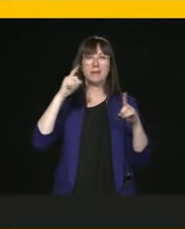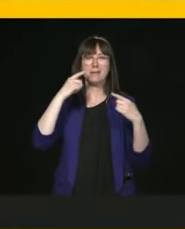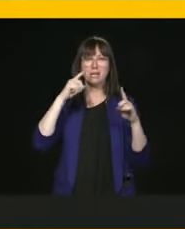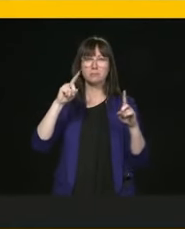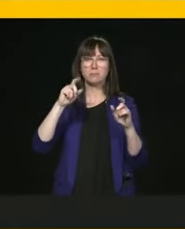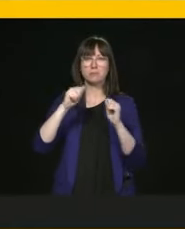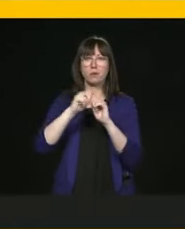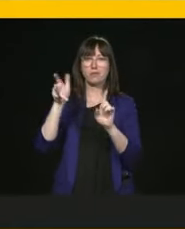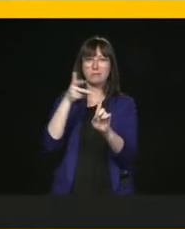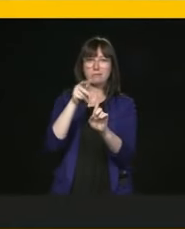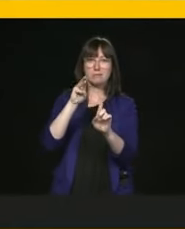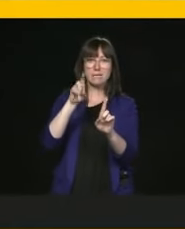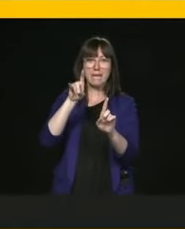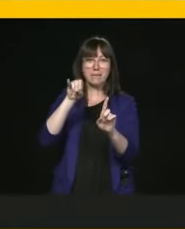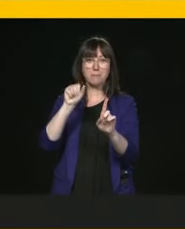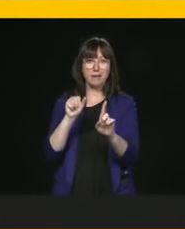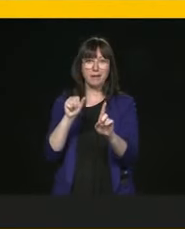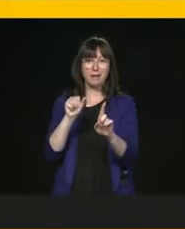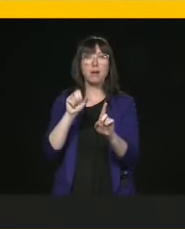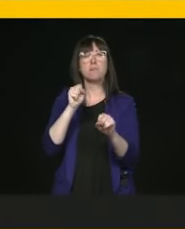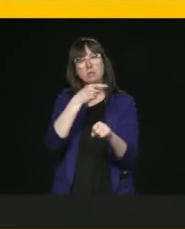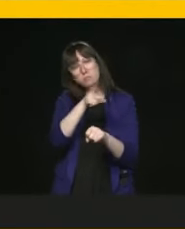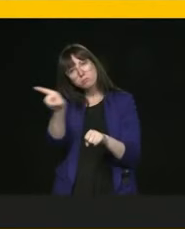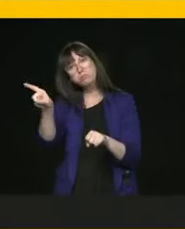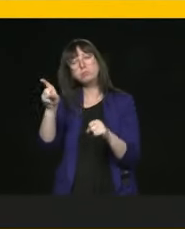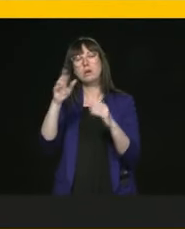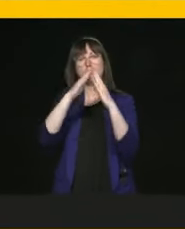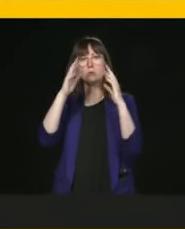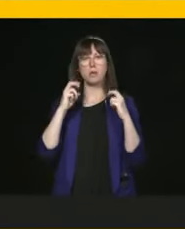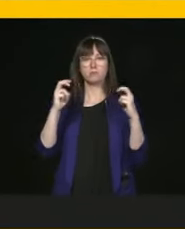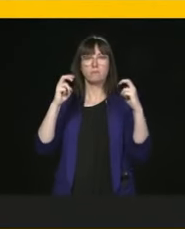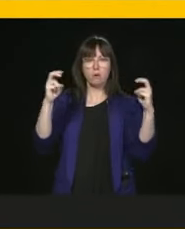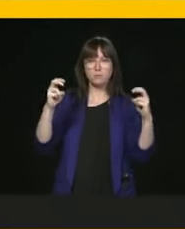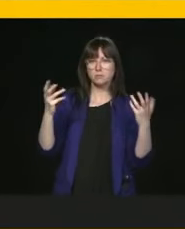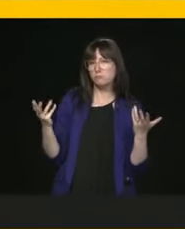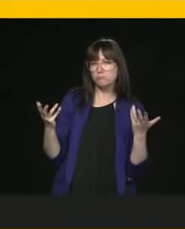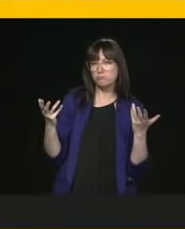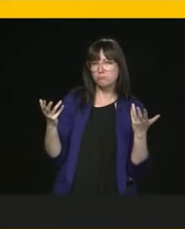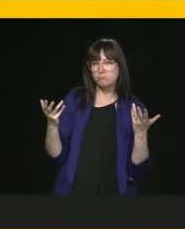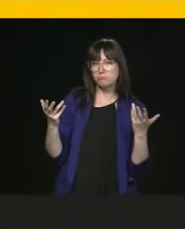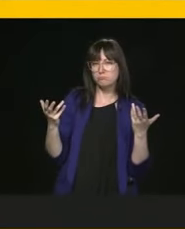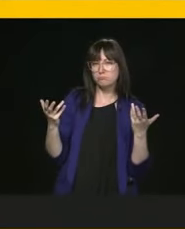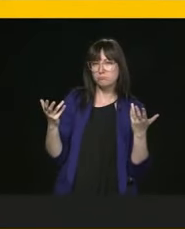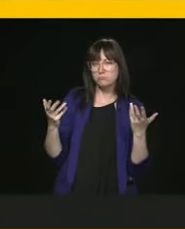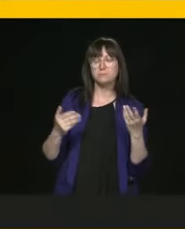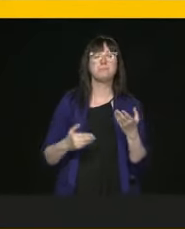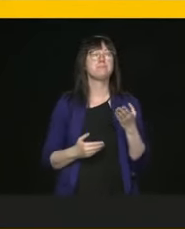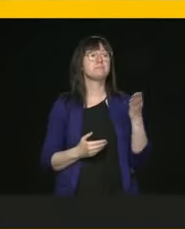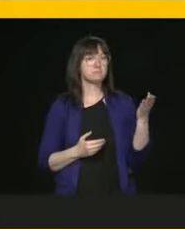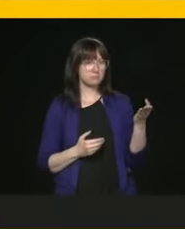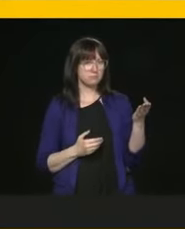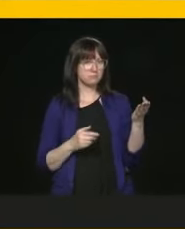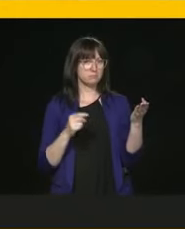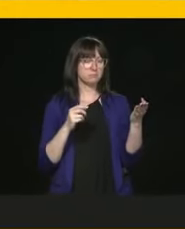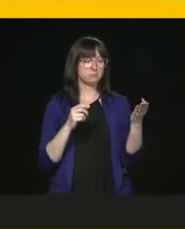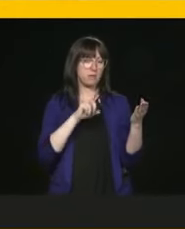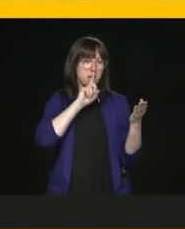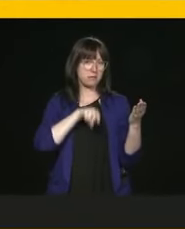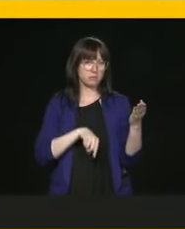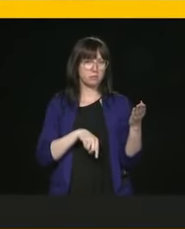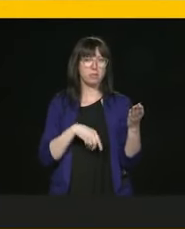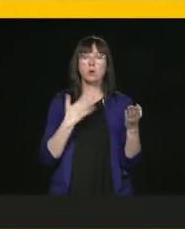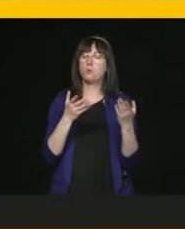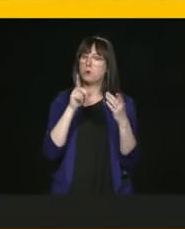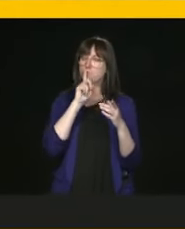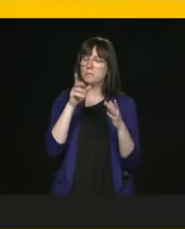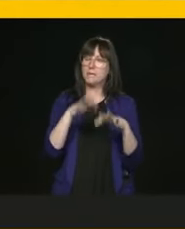media could be done in the House of Commons. What's wrong with that? I think, first of all, it has been extremely important